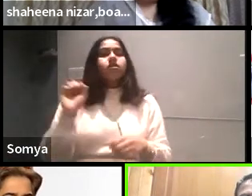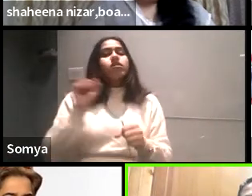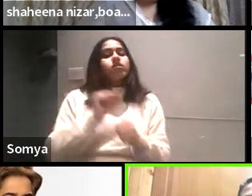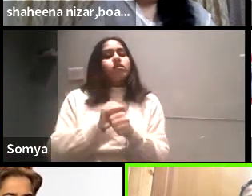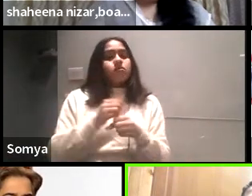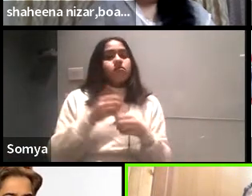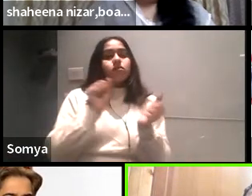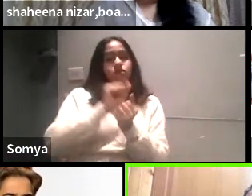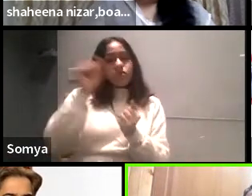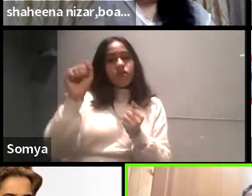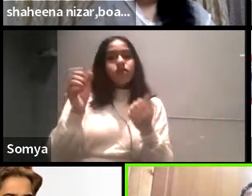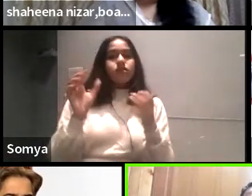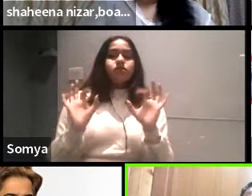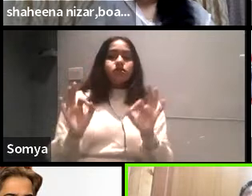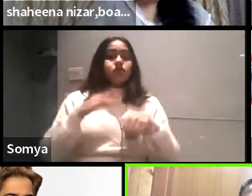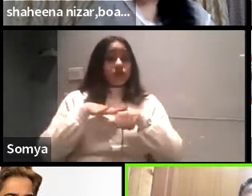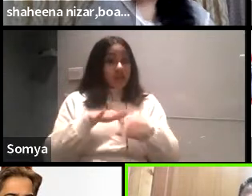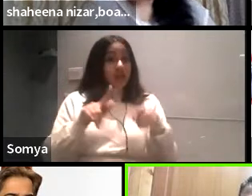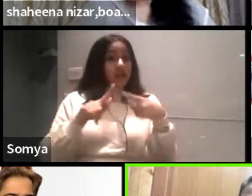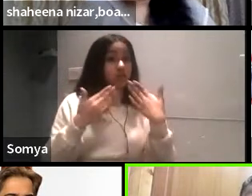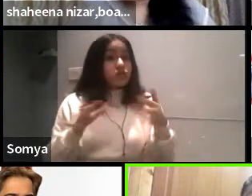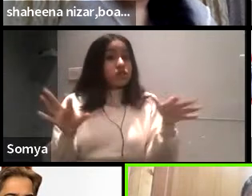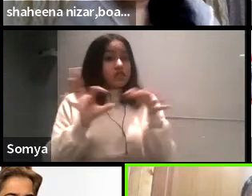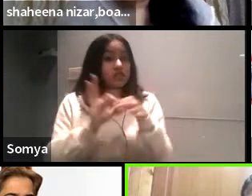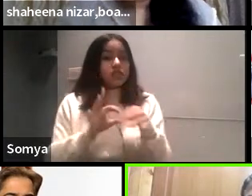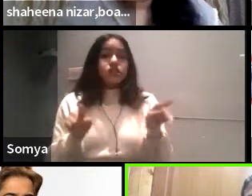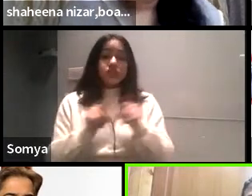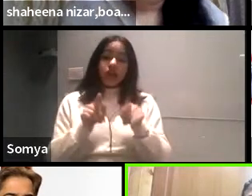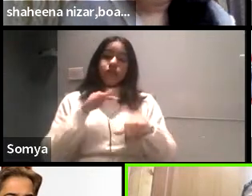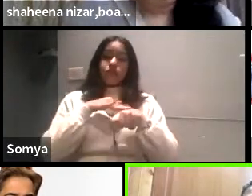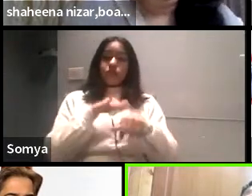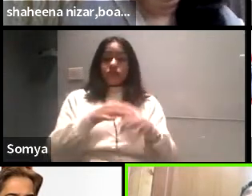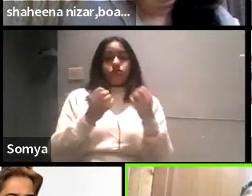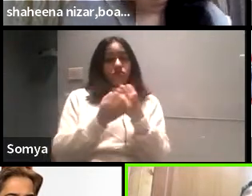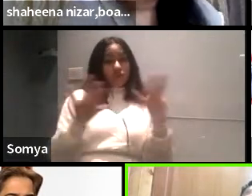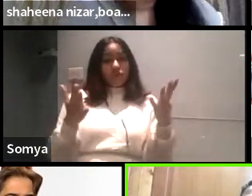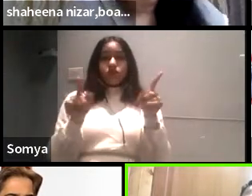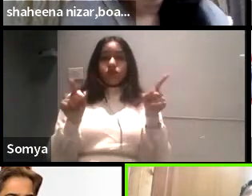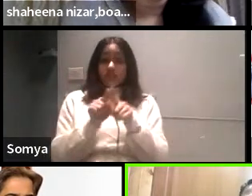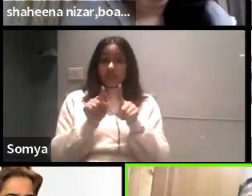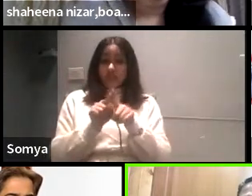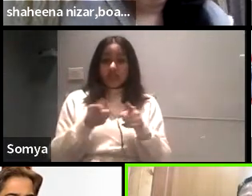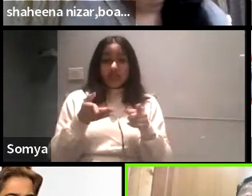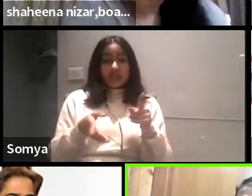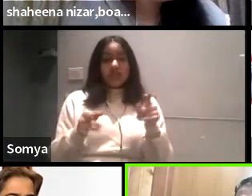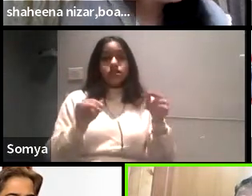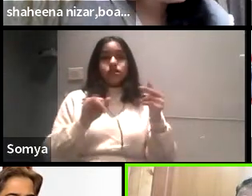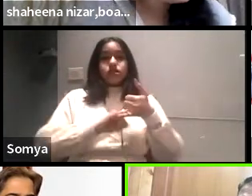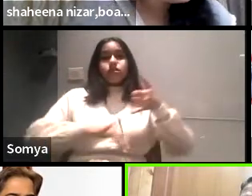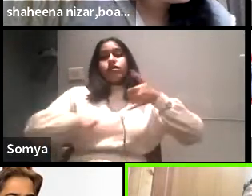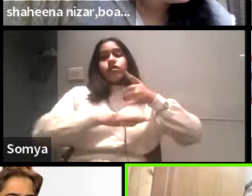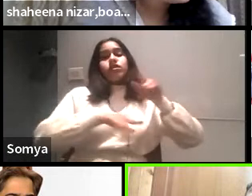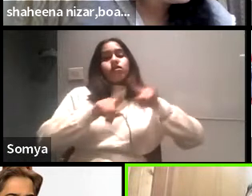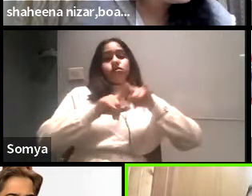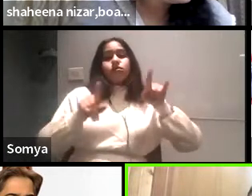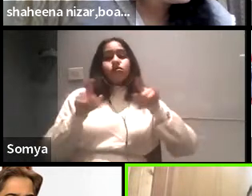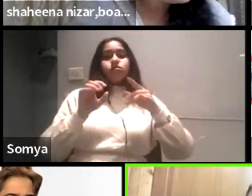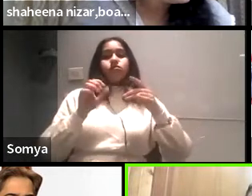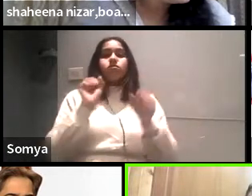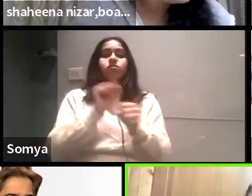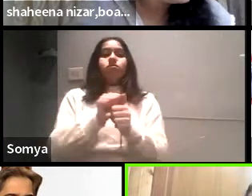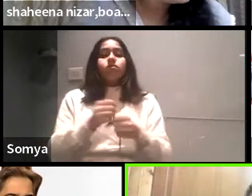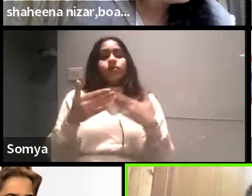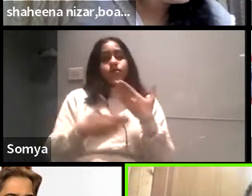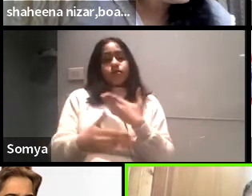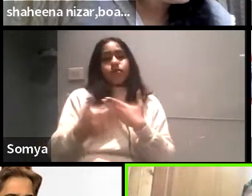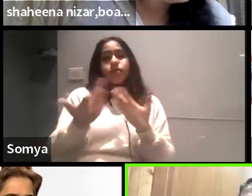Revati ji. You have such immense experience in the space of social work, in